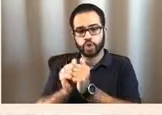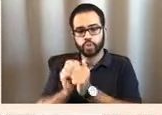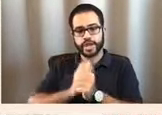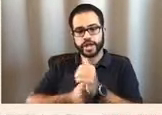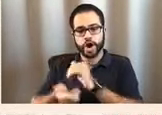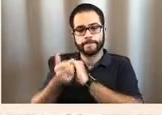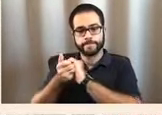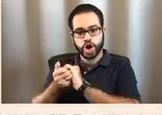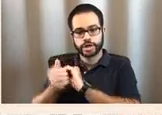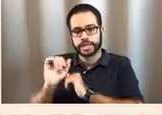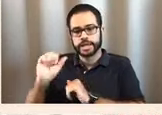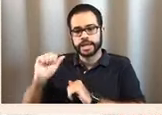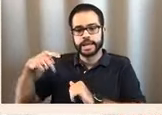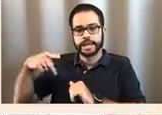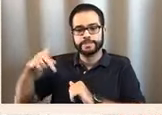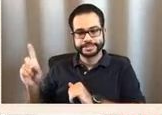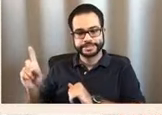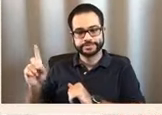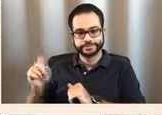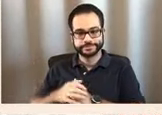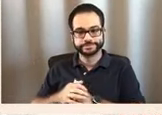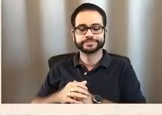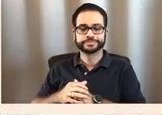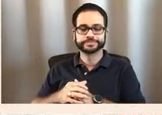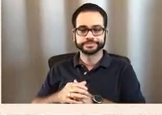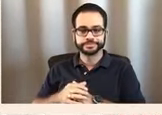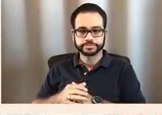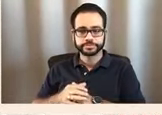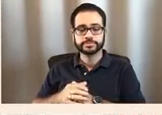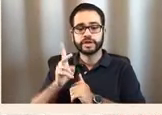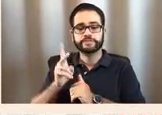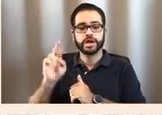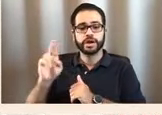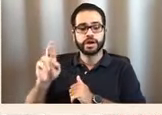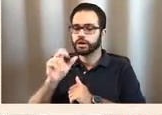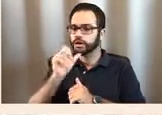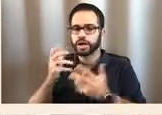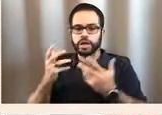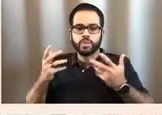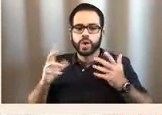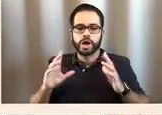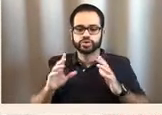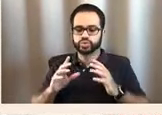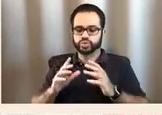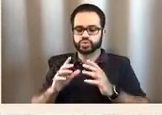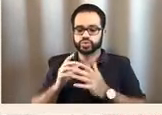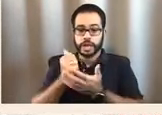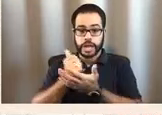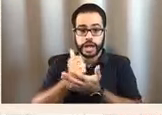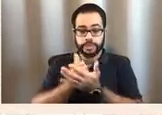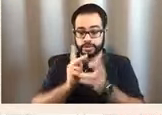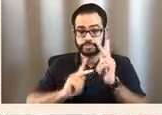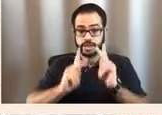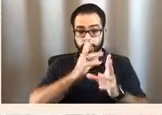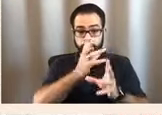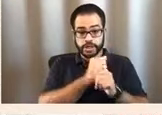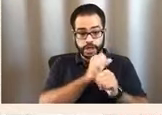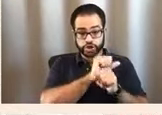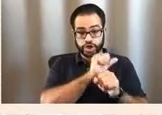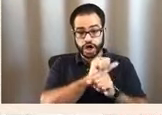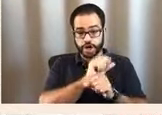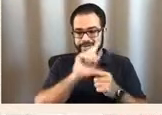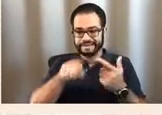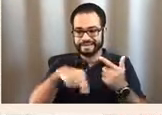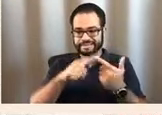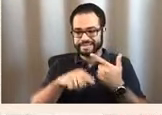for Persons with Disabilities. VR doesn't want to assist people to get a job and then say, okay,